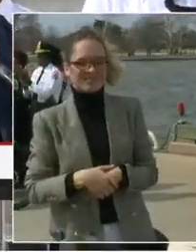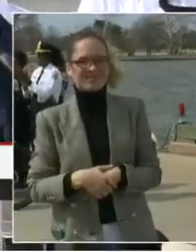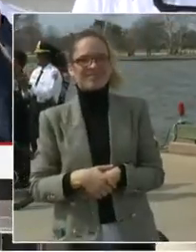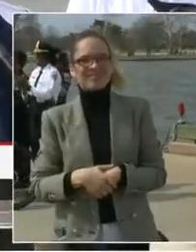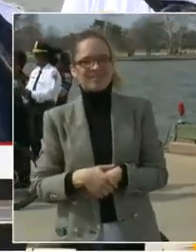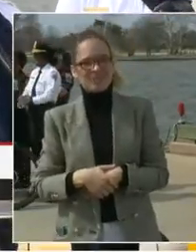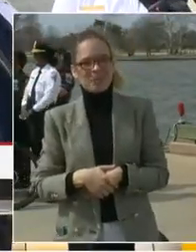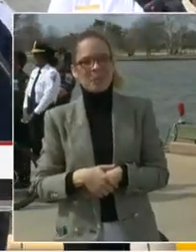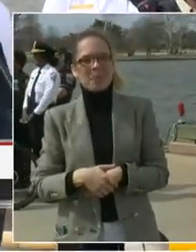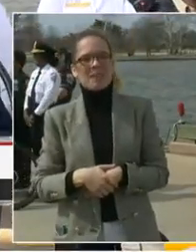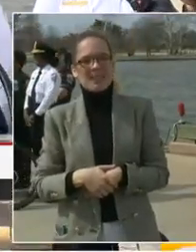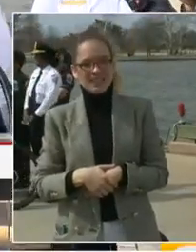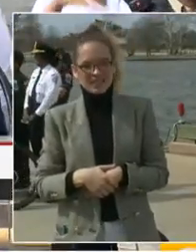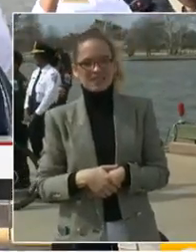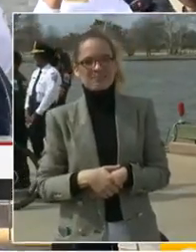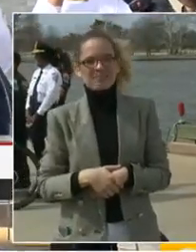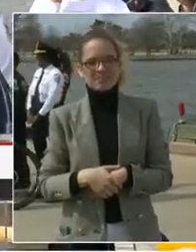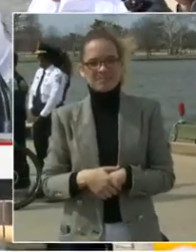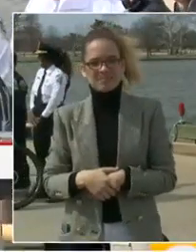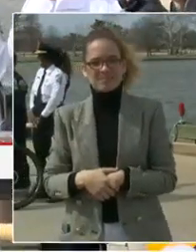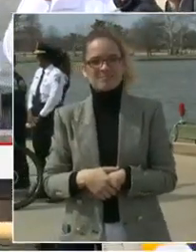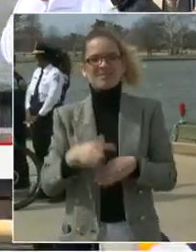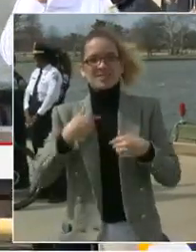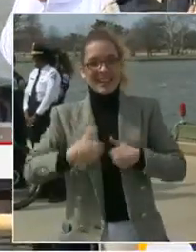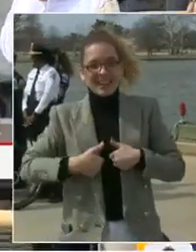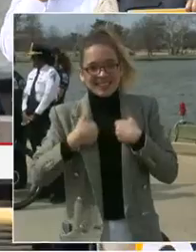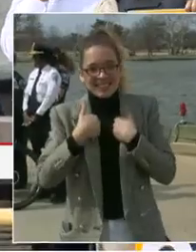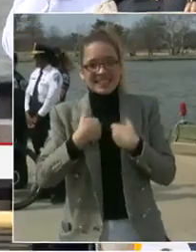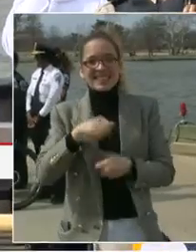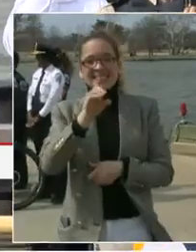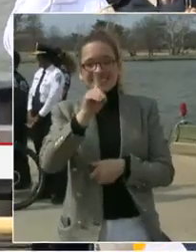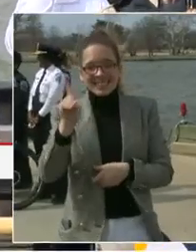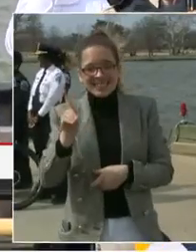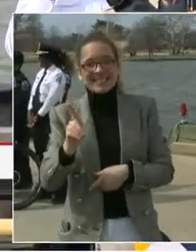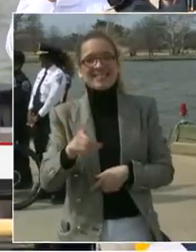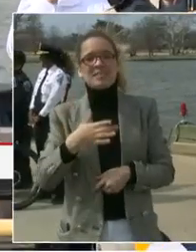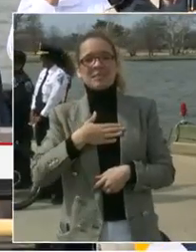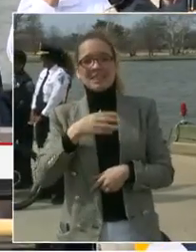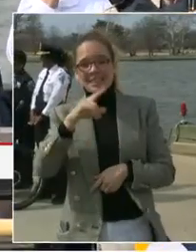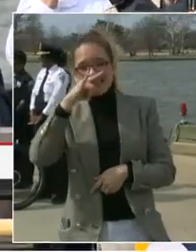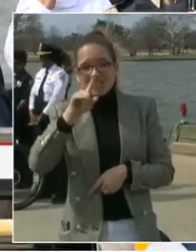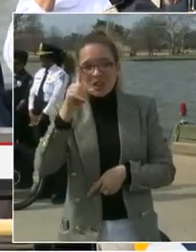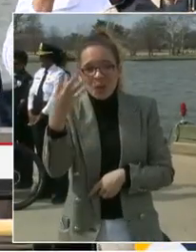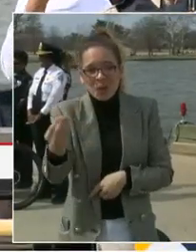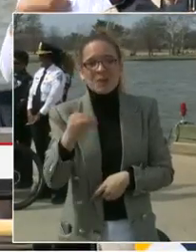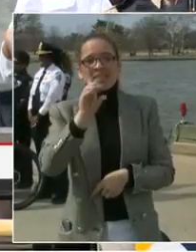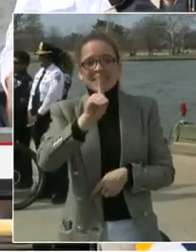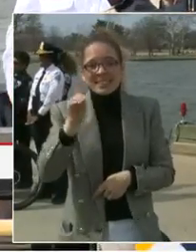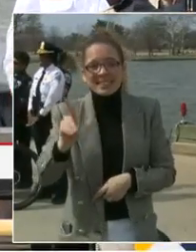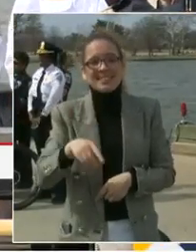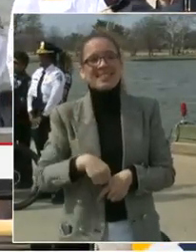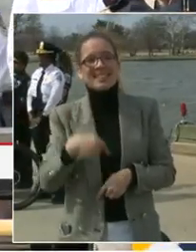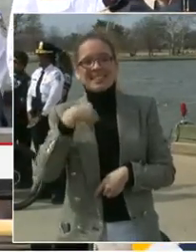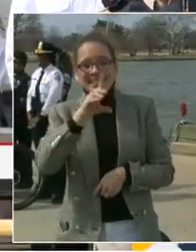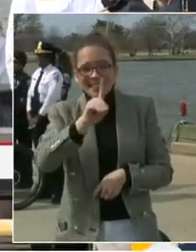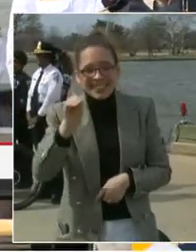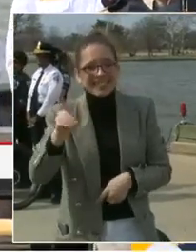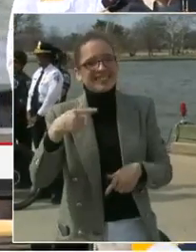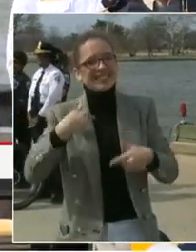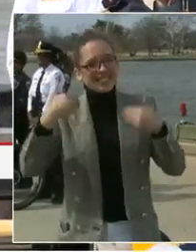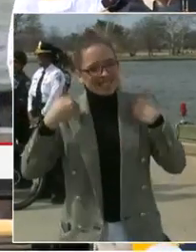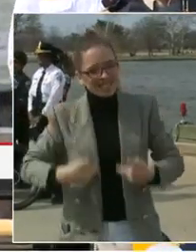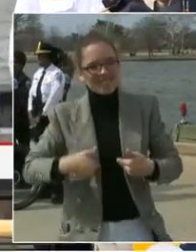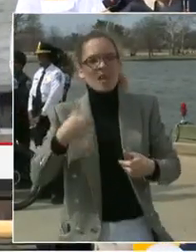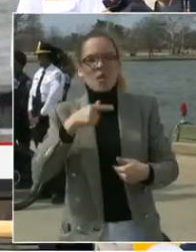I live in 1D. My kid goes to school in 1D. I am 1D. I like it. I like it. So I want